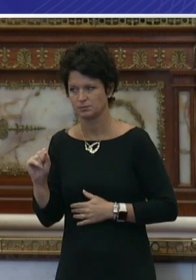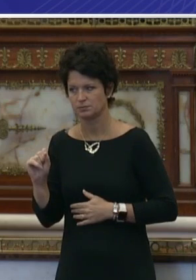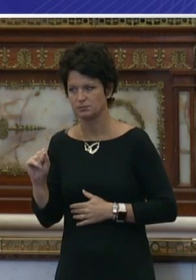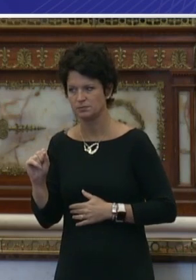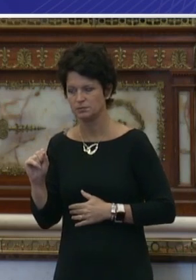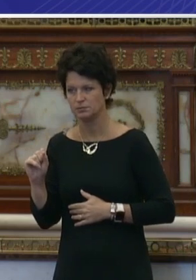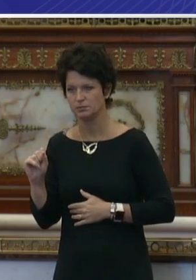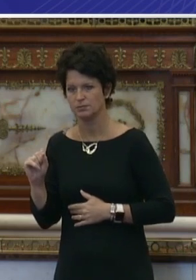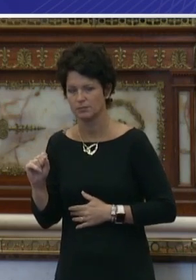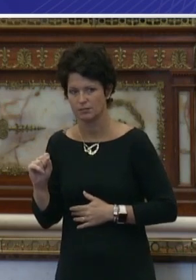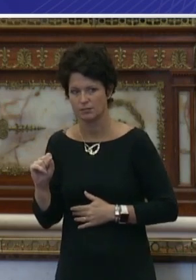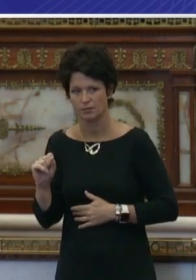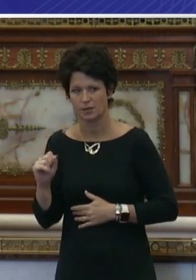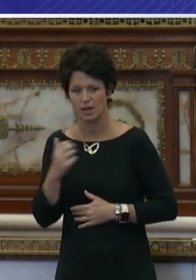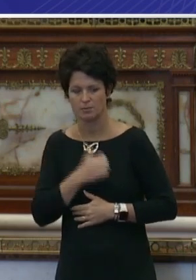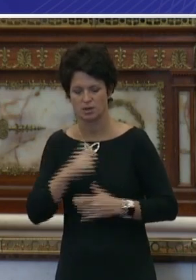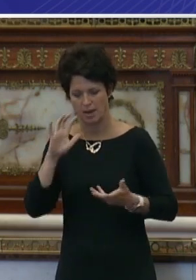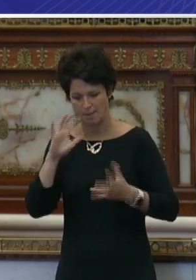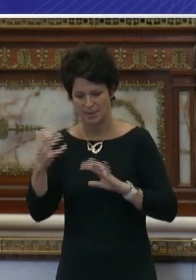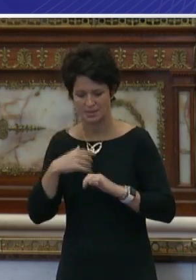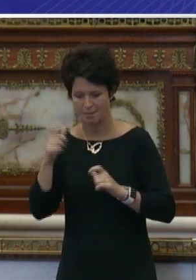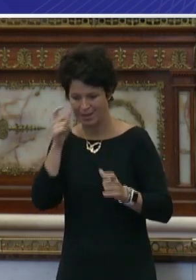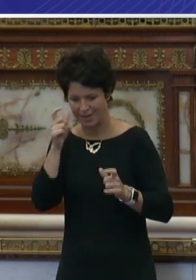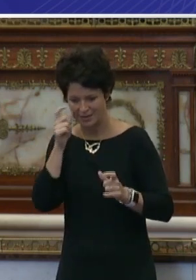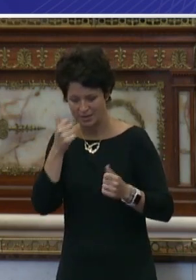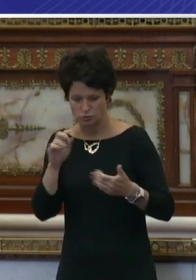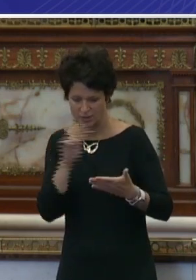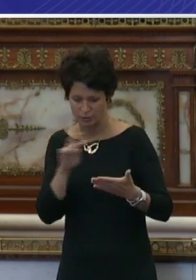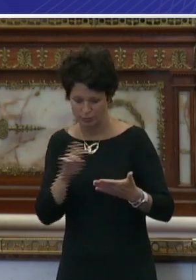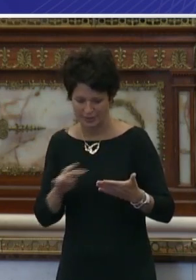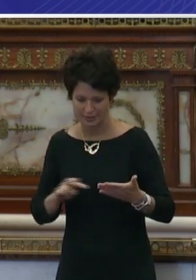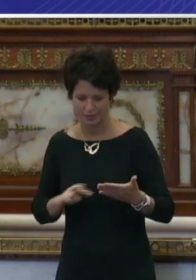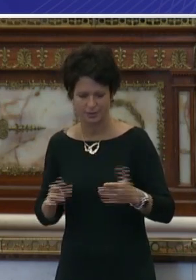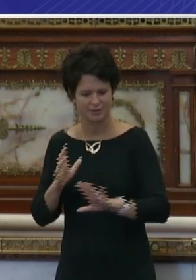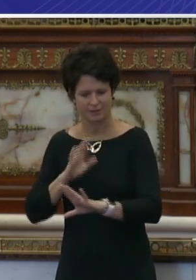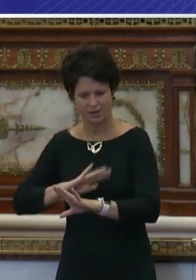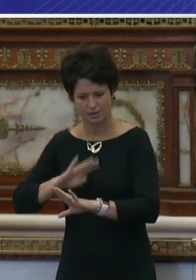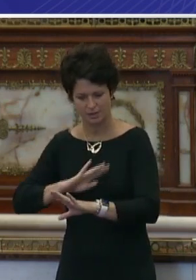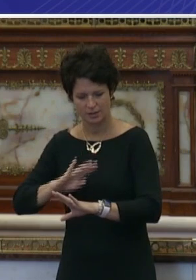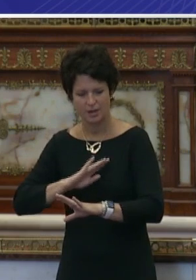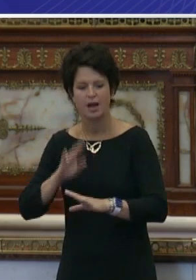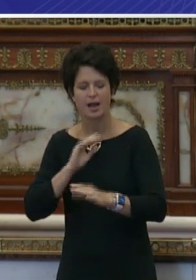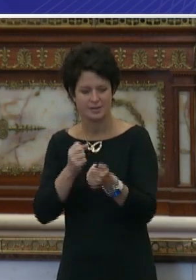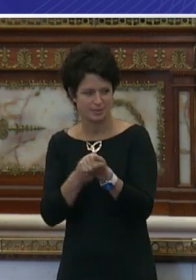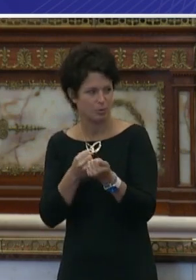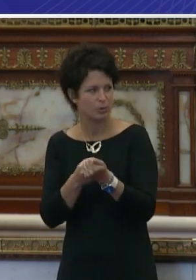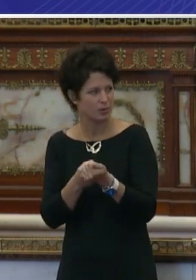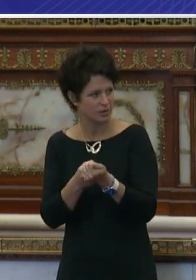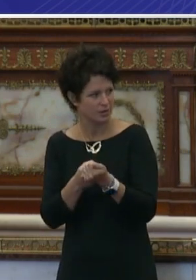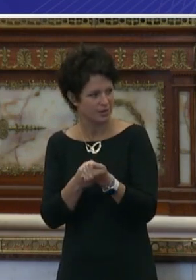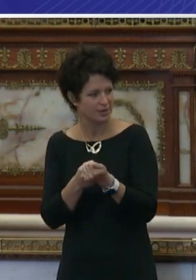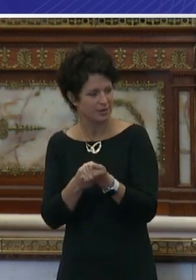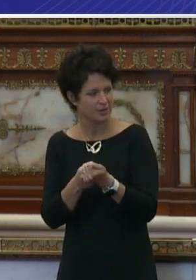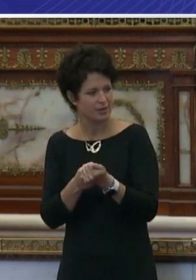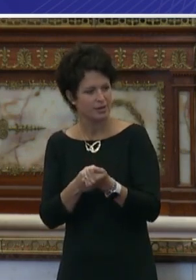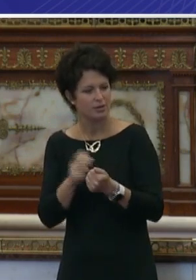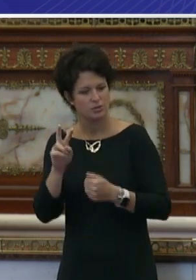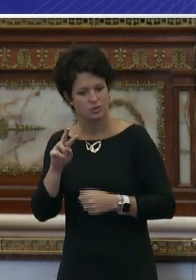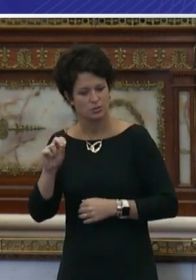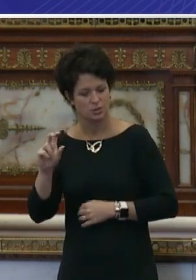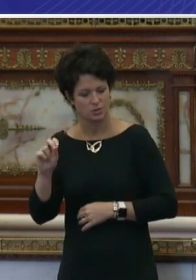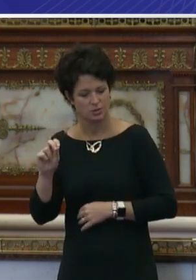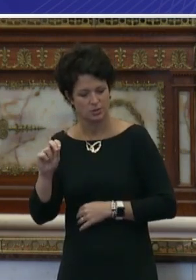leave bill. Excuse me, I messed up my glasses, and I'm kind of messing up right now. Okay. I am in support of the Act of